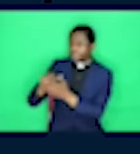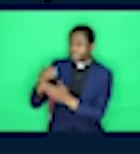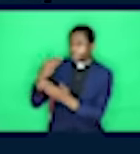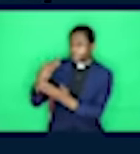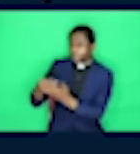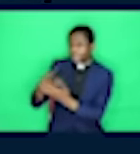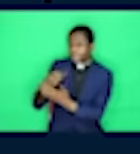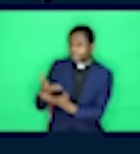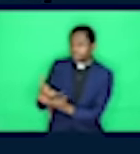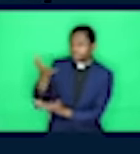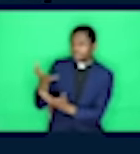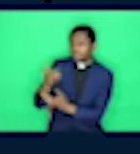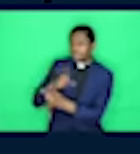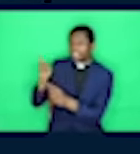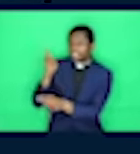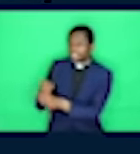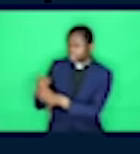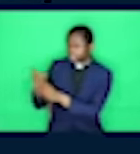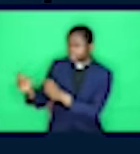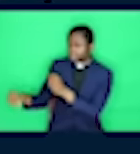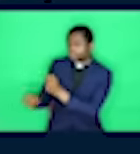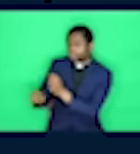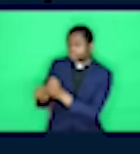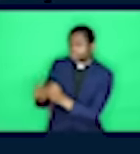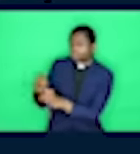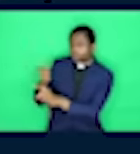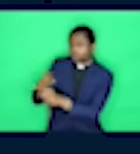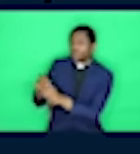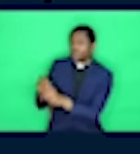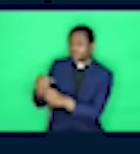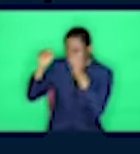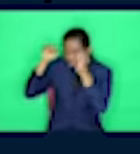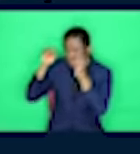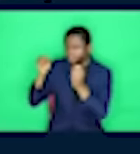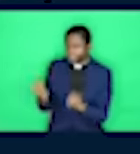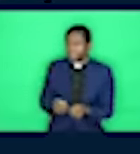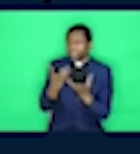are byproduct of diligence, sacrifice, hard work, and